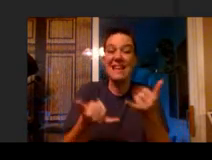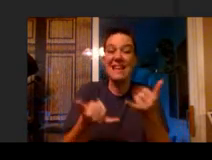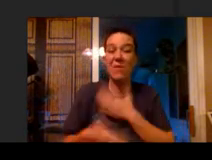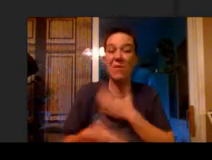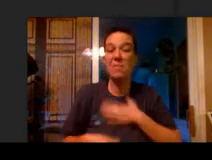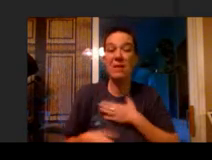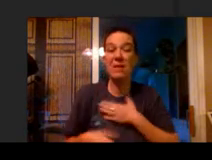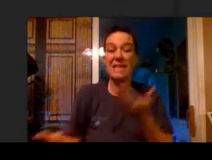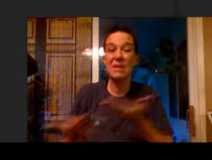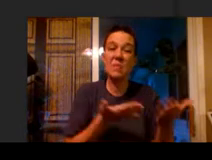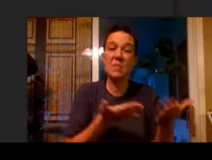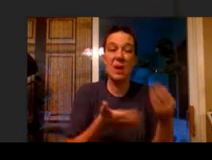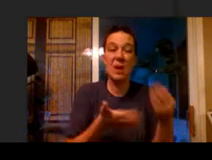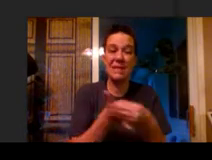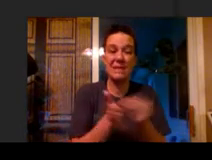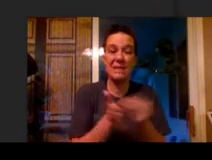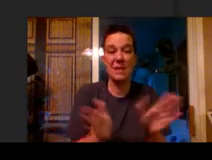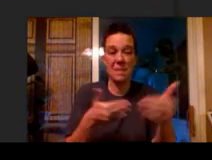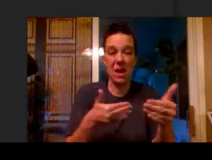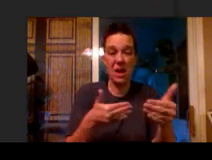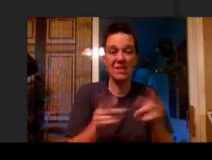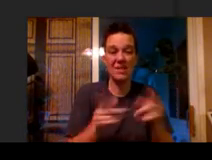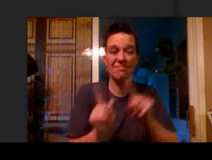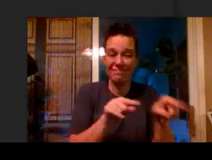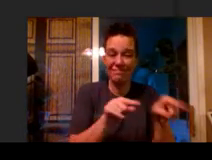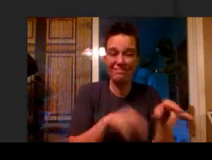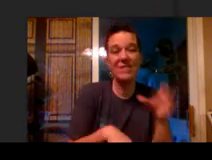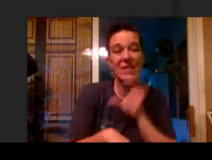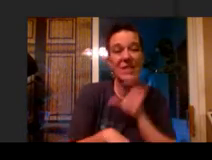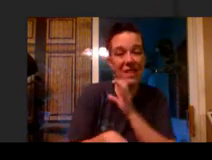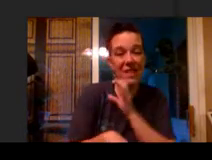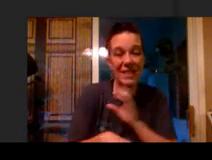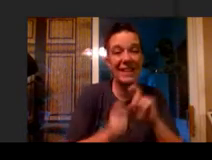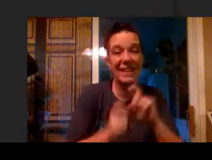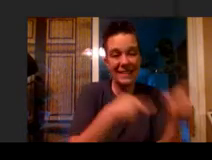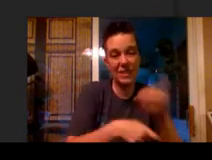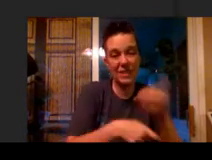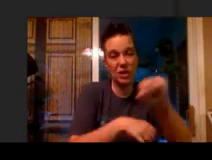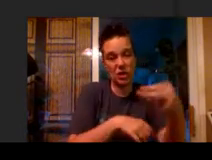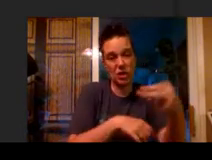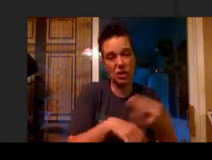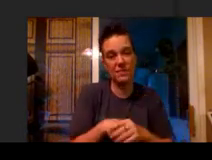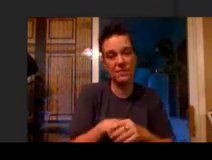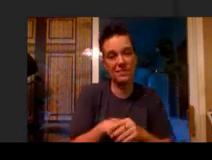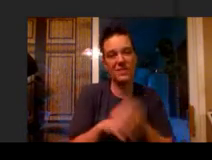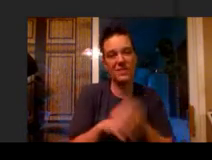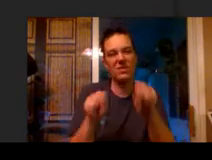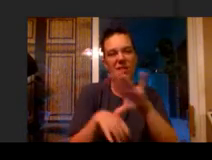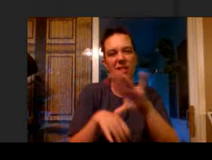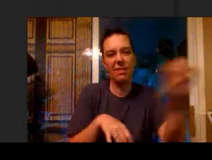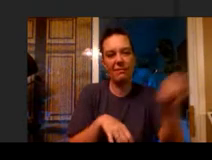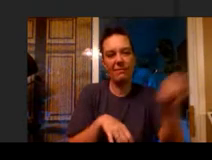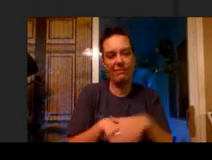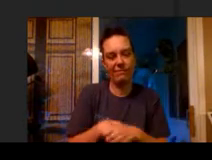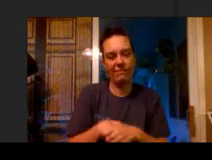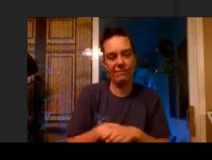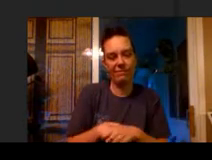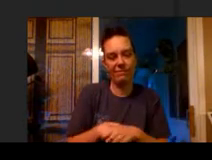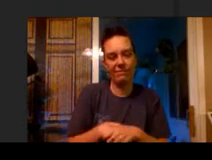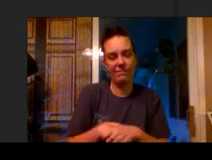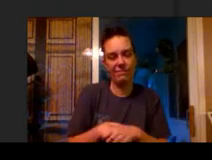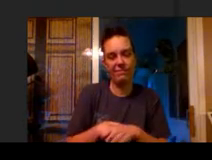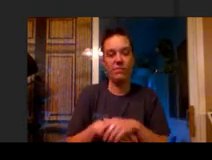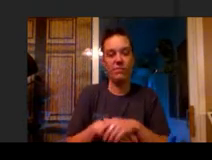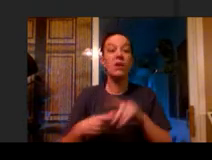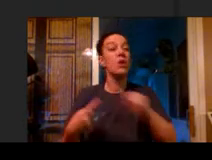box to the cafeteria and hand it over to my grandson. You're dismissed. By the time